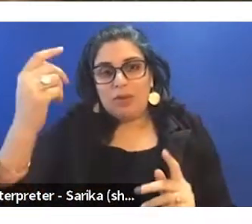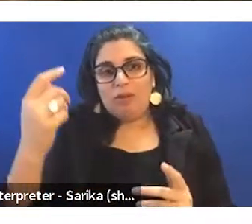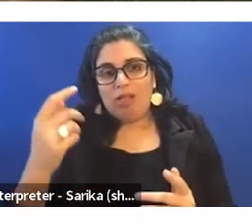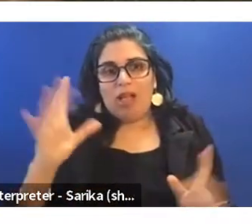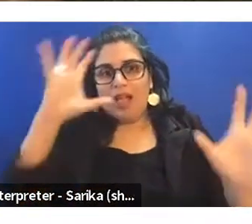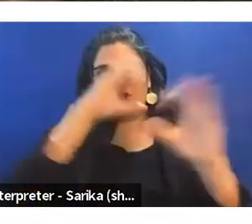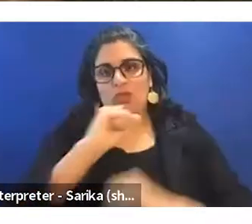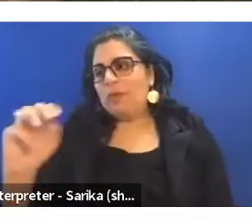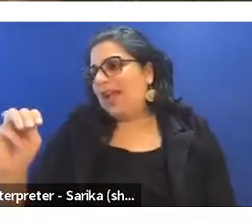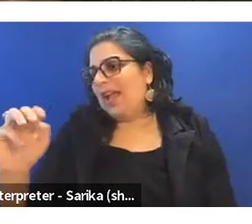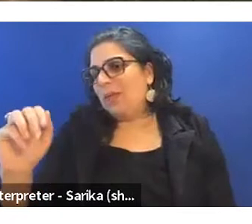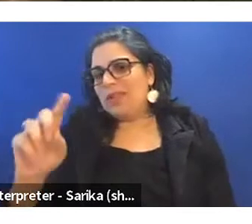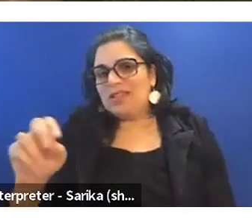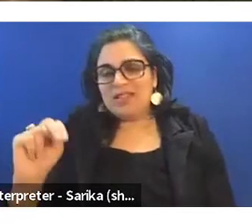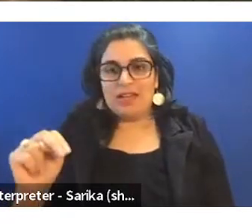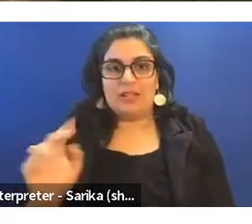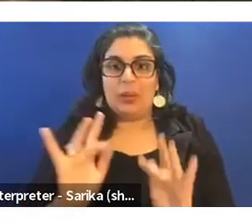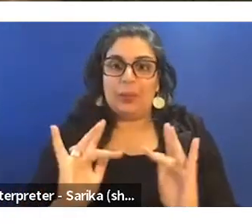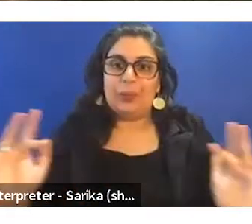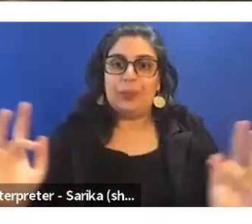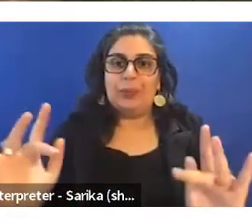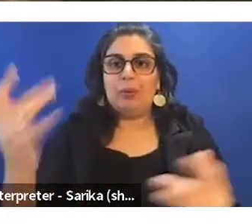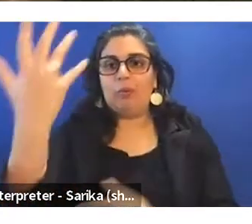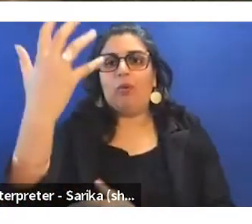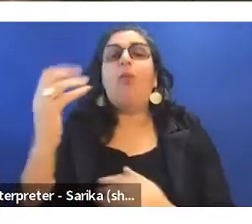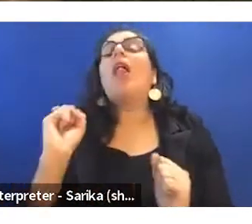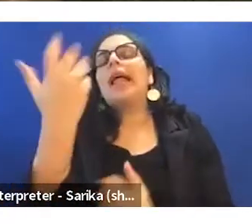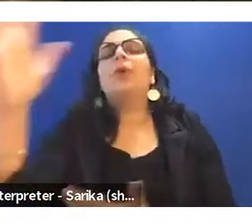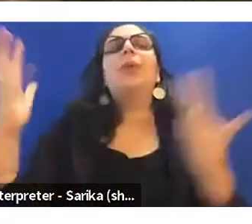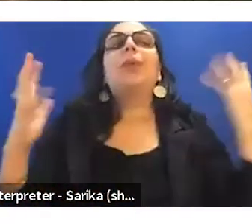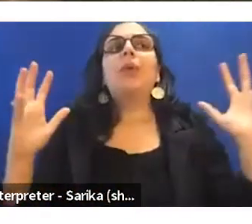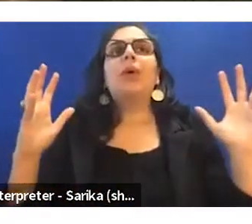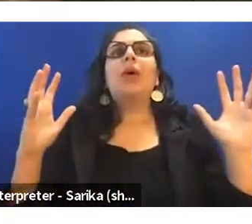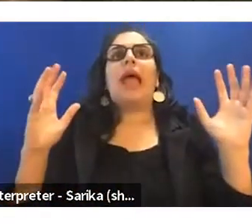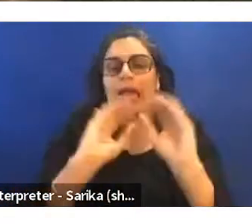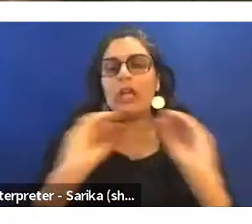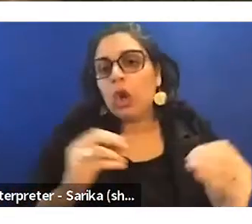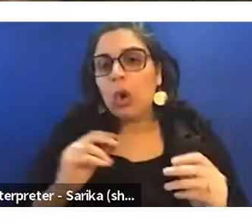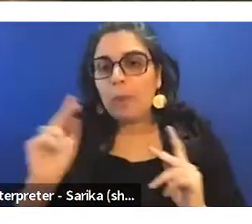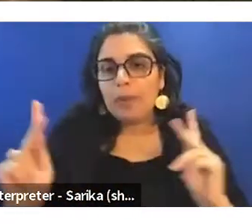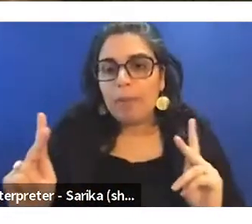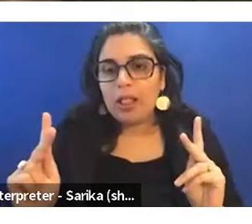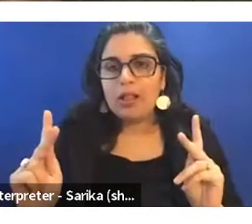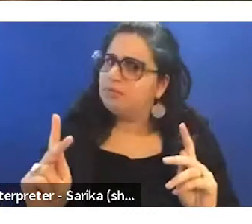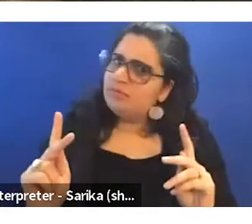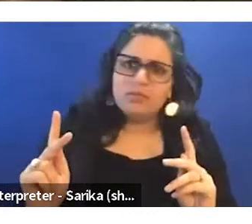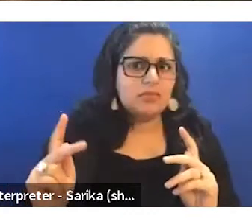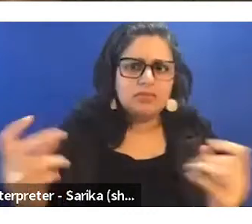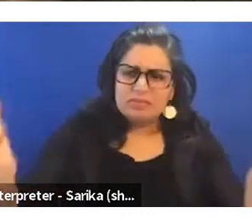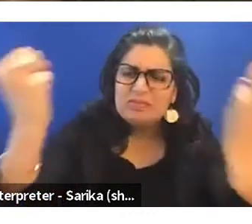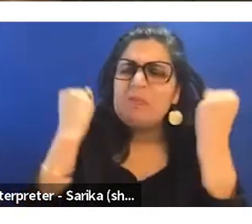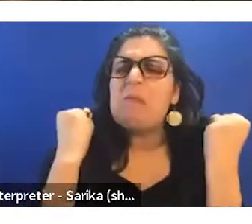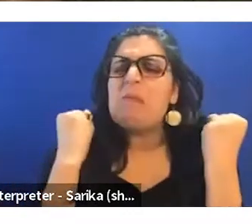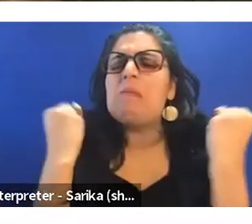green desert kind of thing, right? A lot of trees, a lot of animals, but not a lot of people. But no, there are millions of people living in the Amazon. A lot of